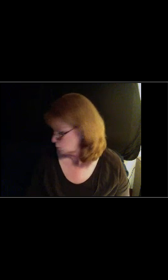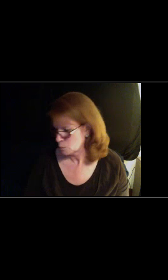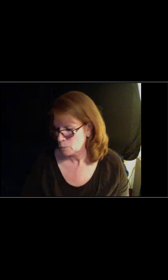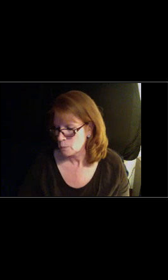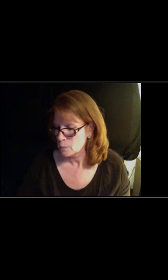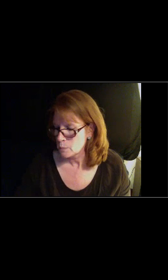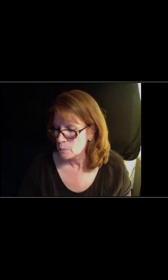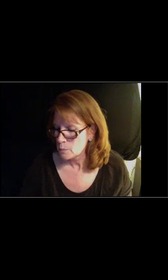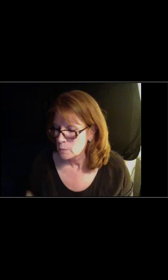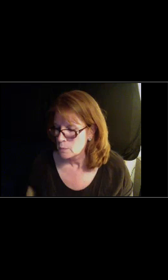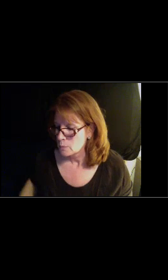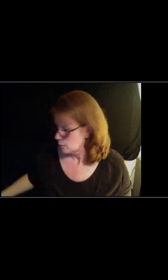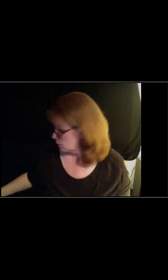Next one, Carol. I think we're, yeah.